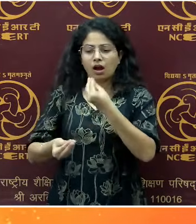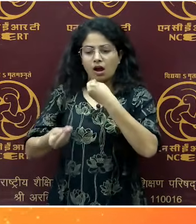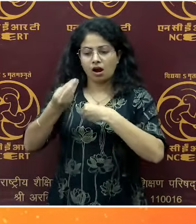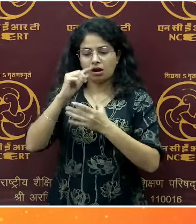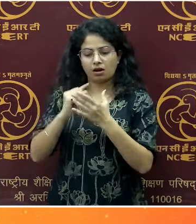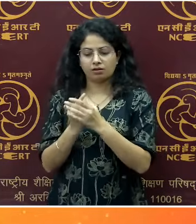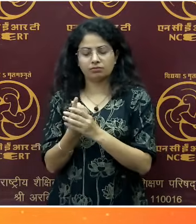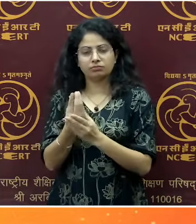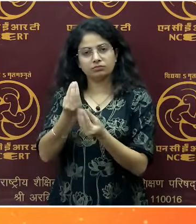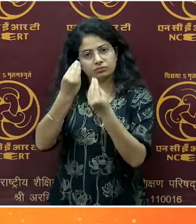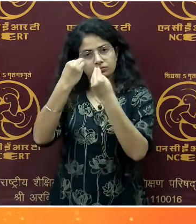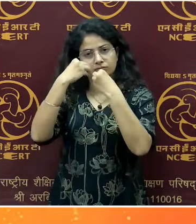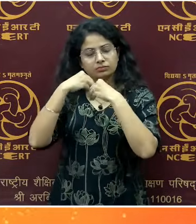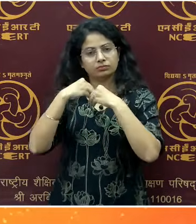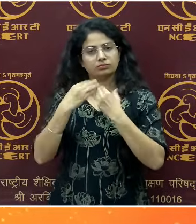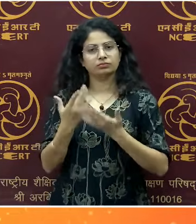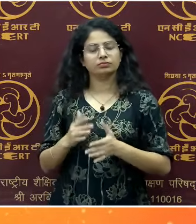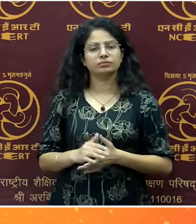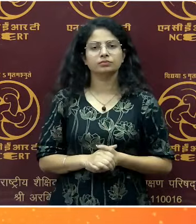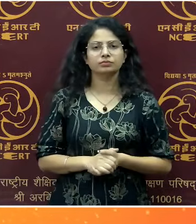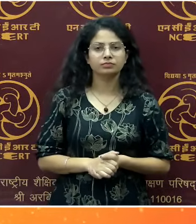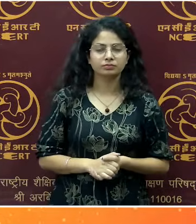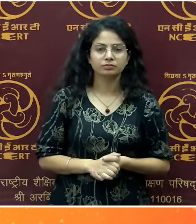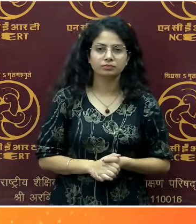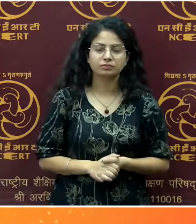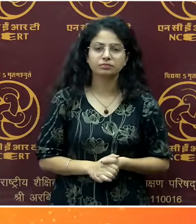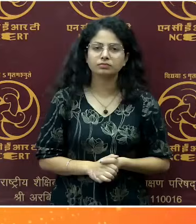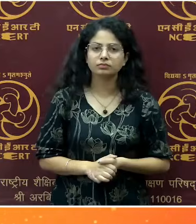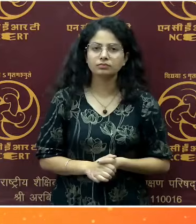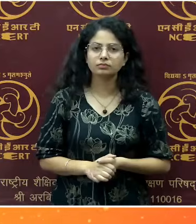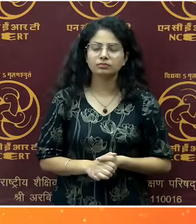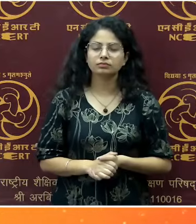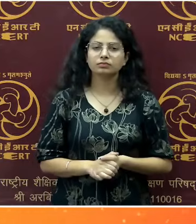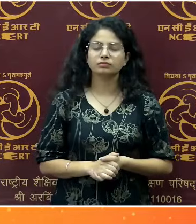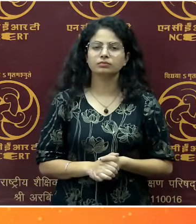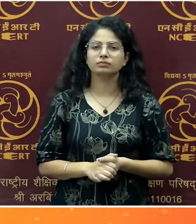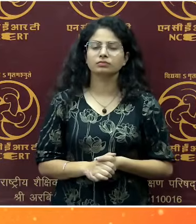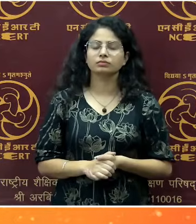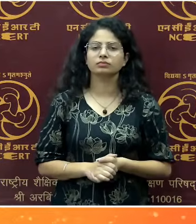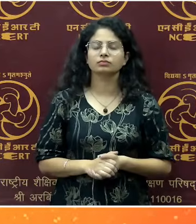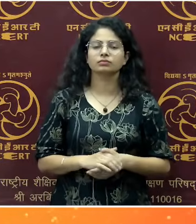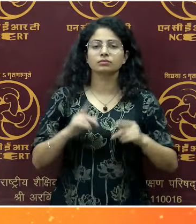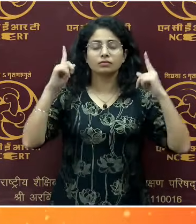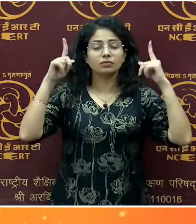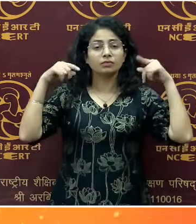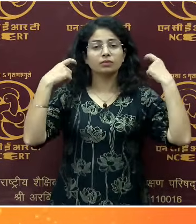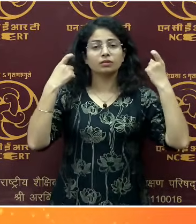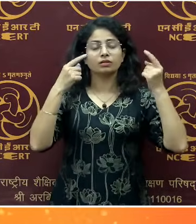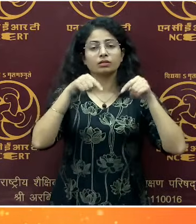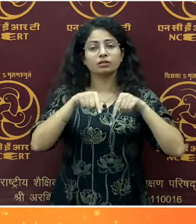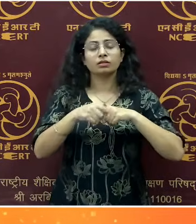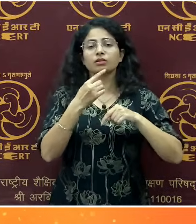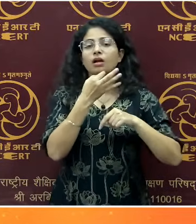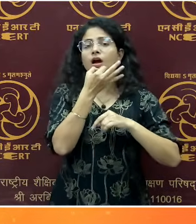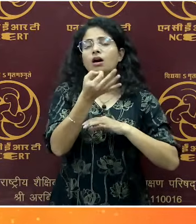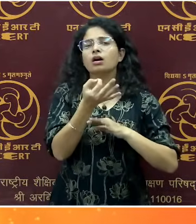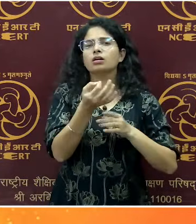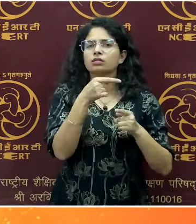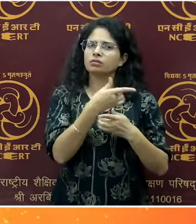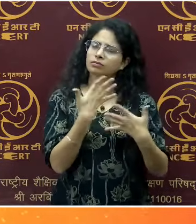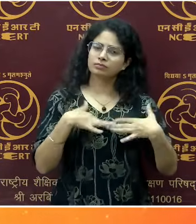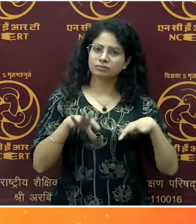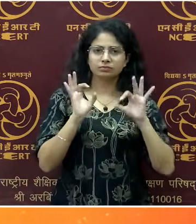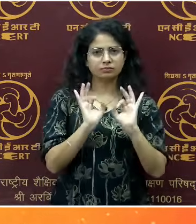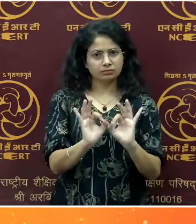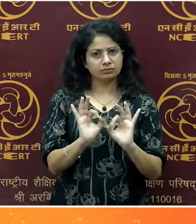grass growing on the hillock. So, there was a deer who came and he asked, how are you?